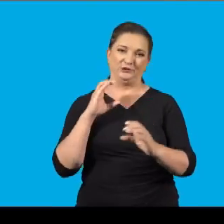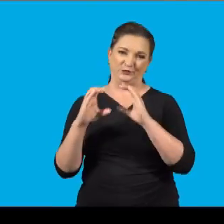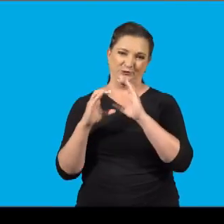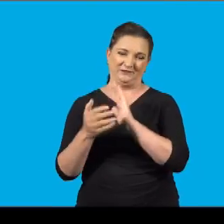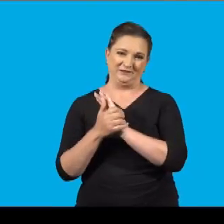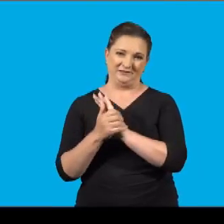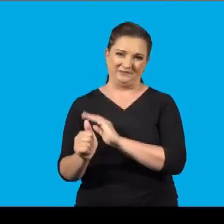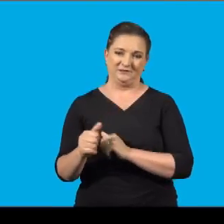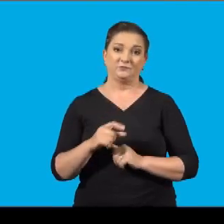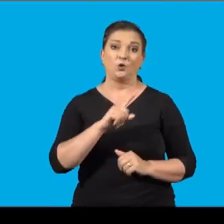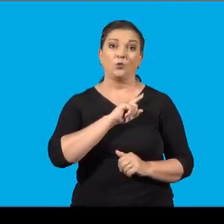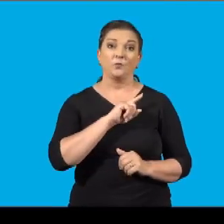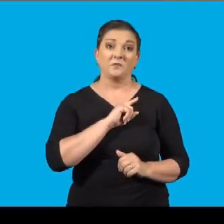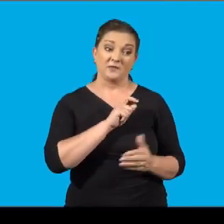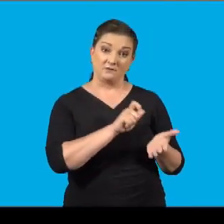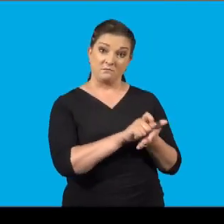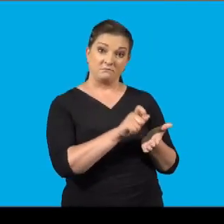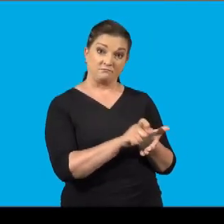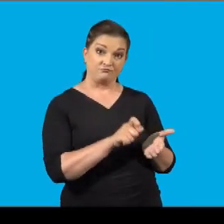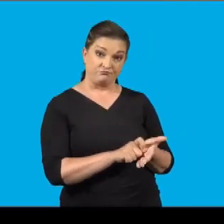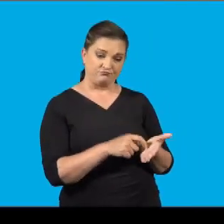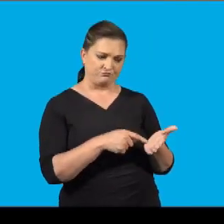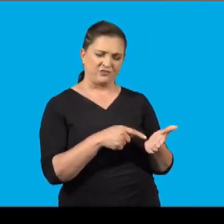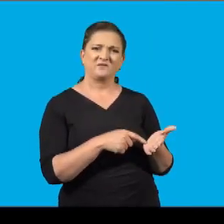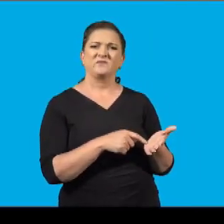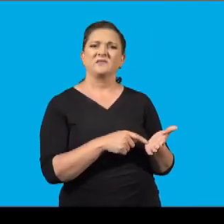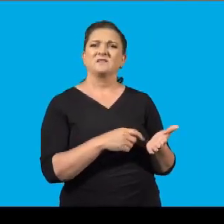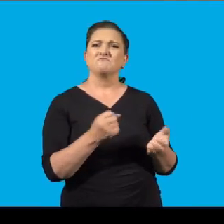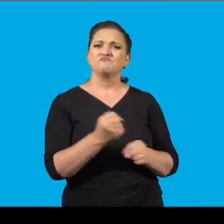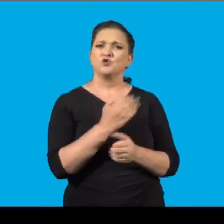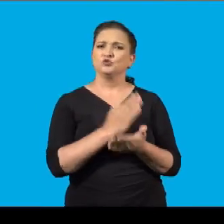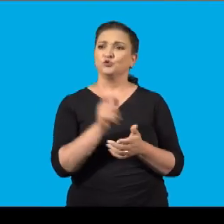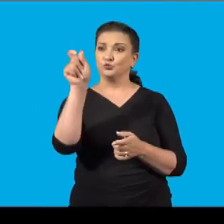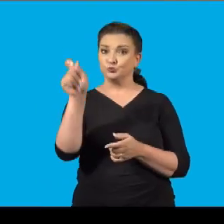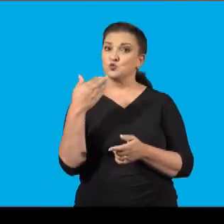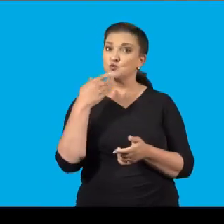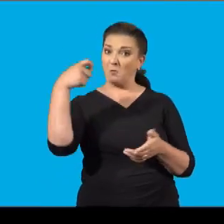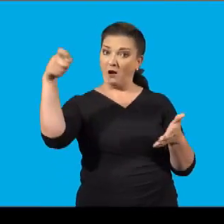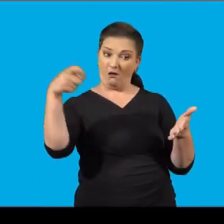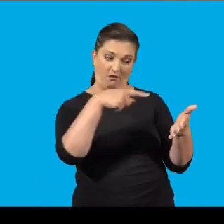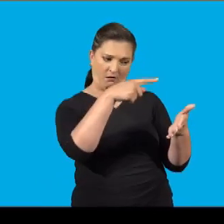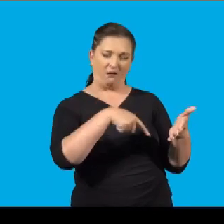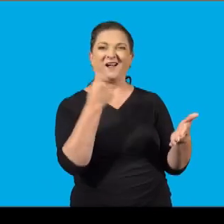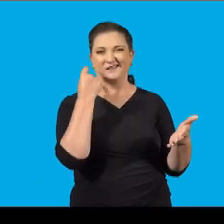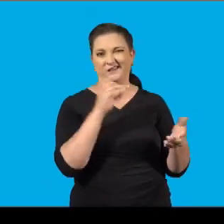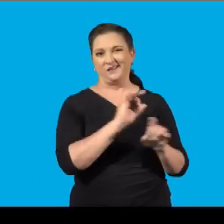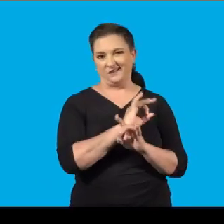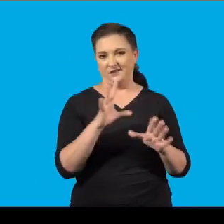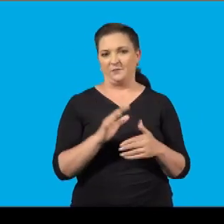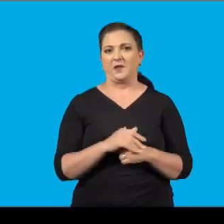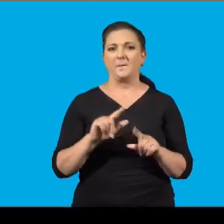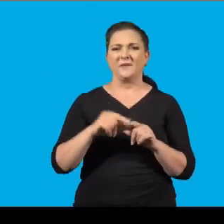is communication skills, where whatever you write, make sure that the marker understands what you're trying to